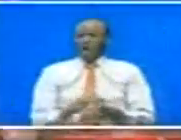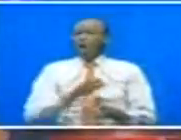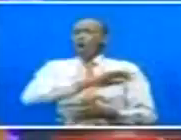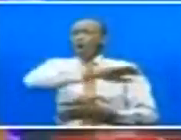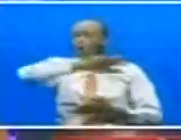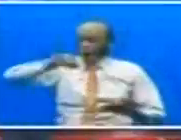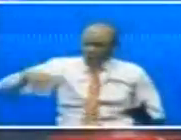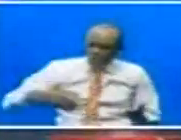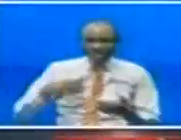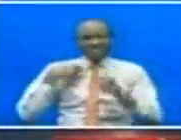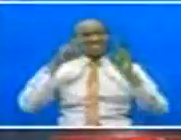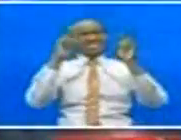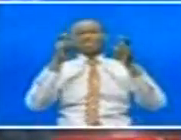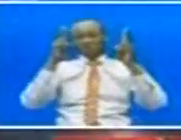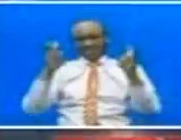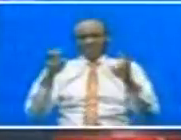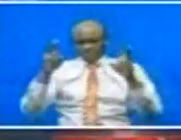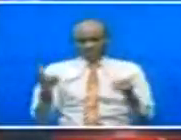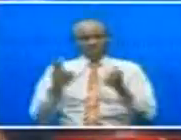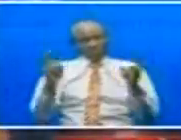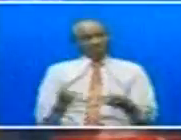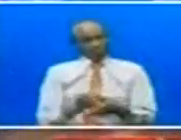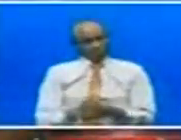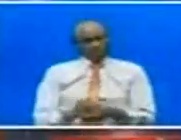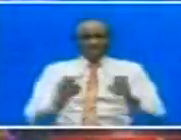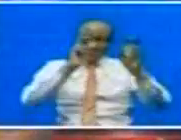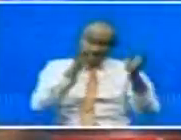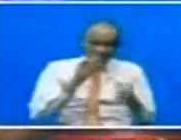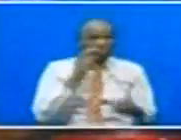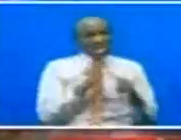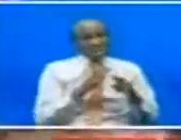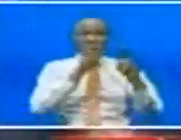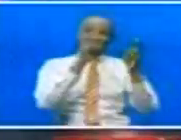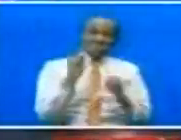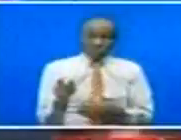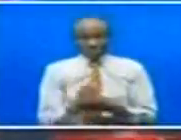this entitlement that we are talking about, that will be given by,